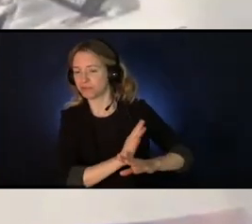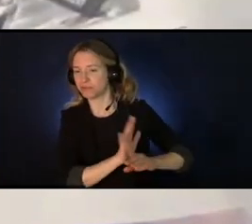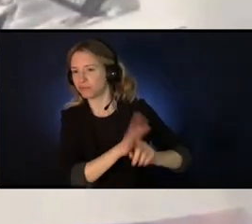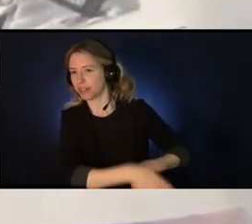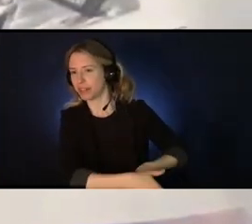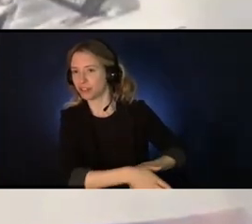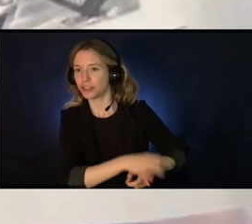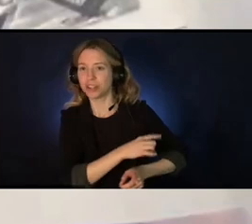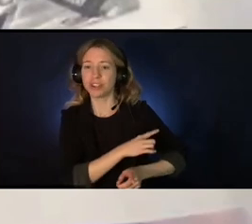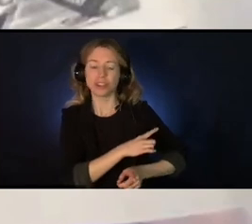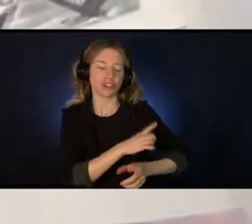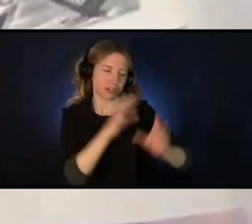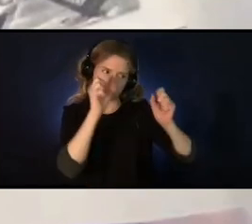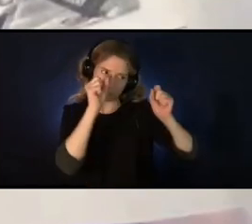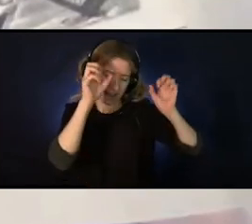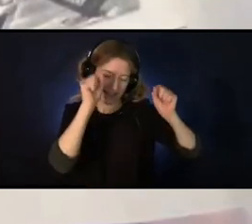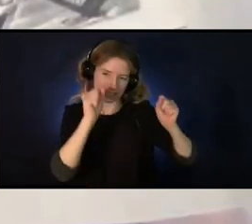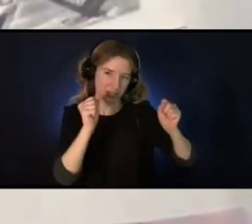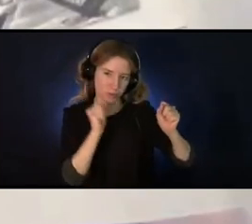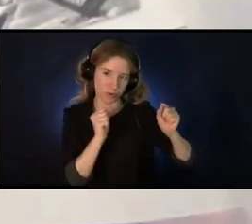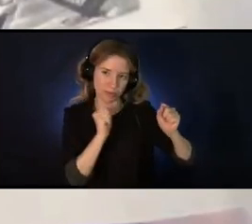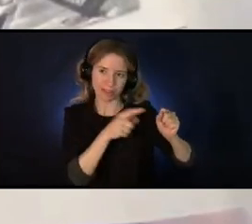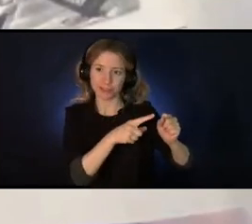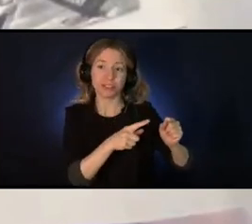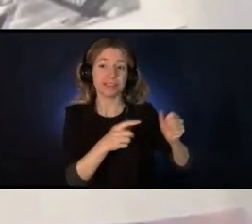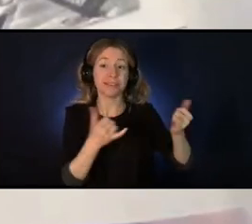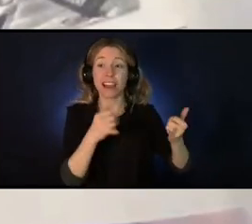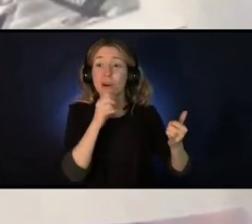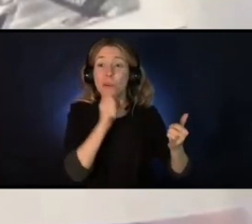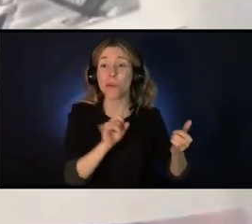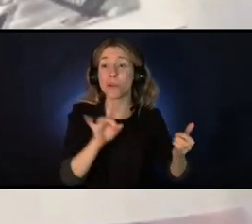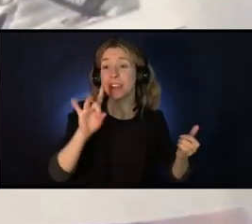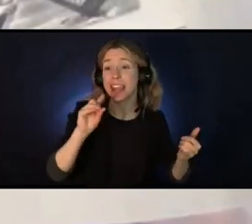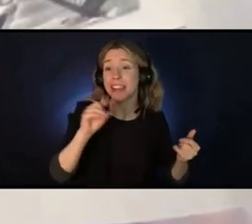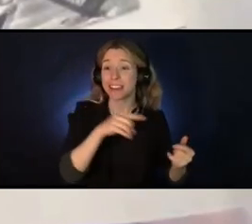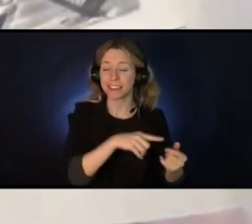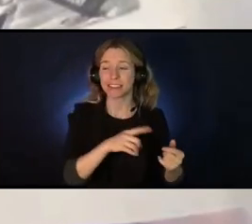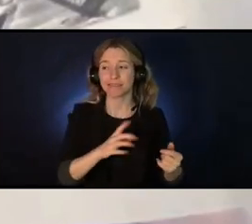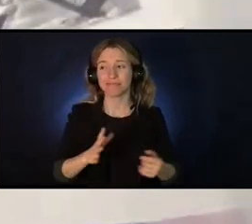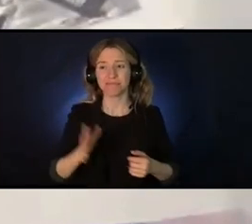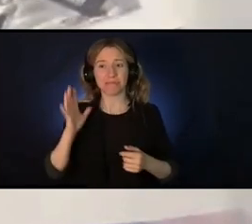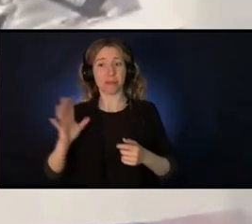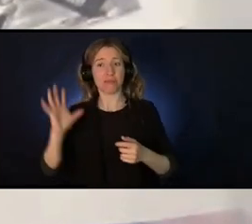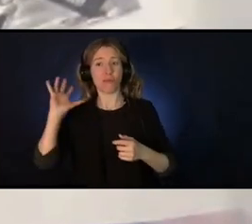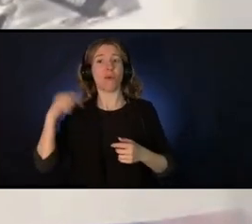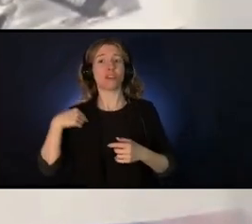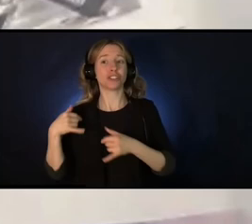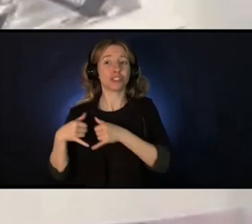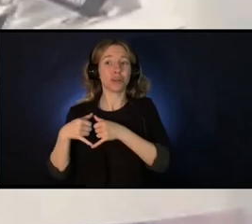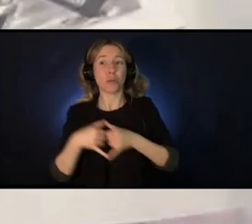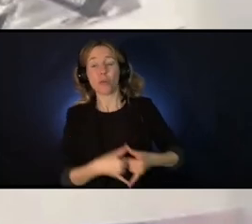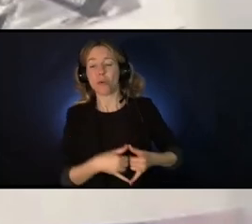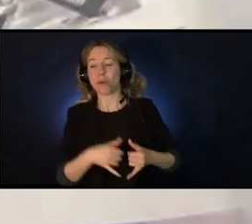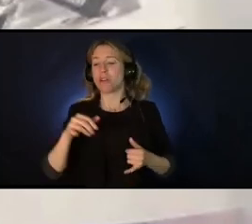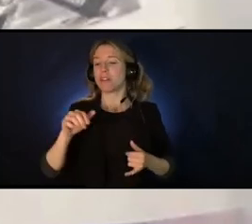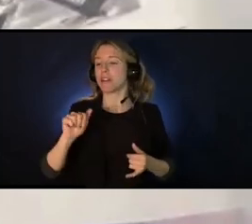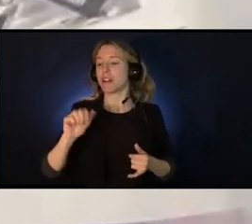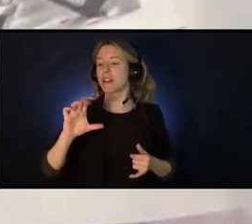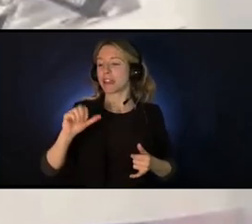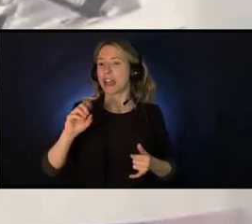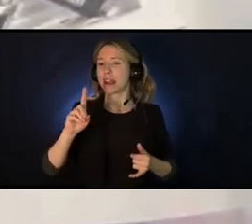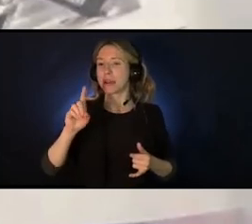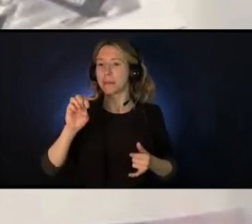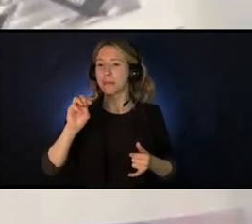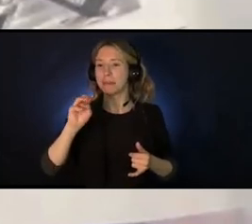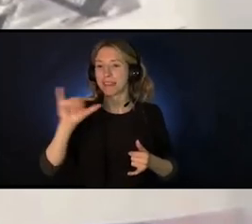old, and she won the Academy Award at one point for her music. And this is the words of one of her